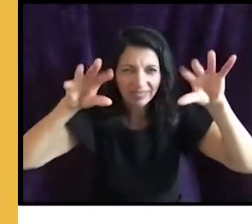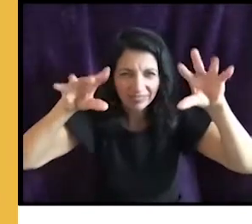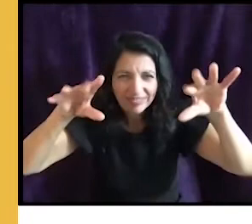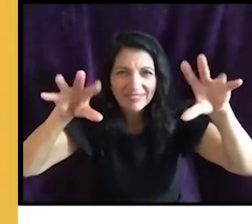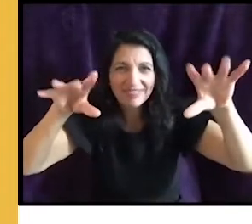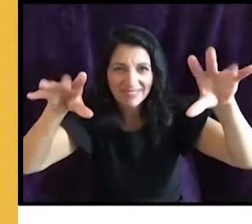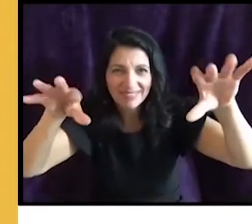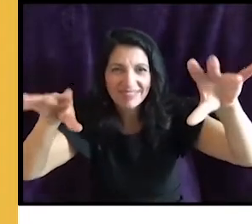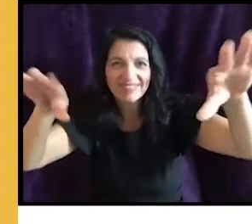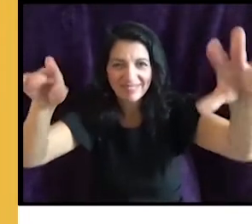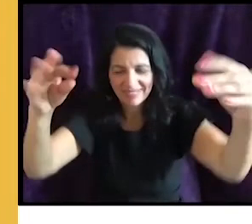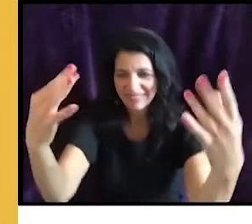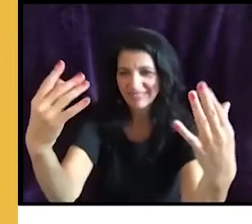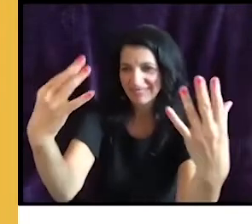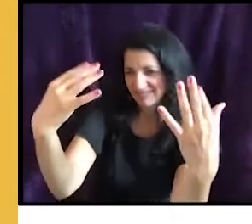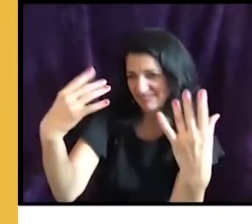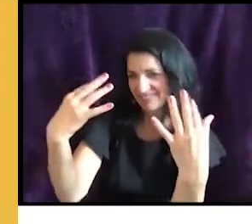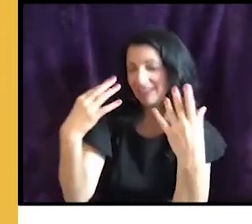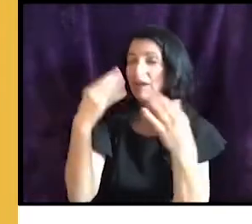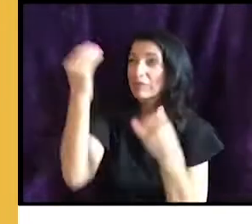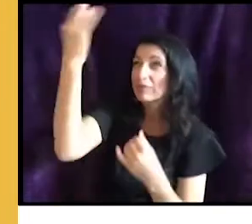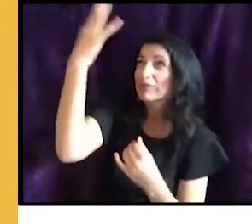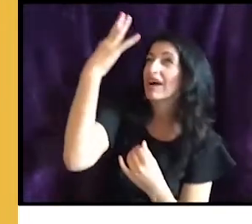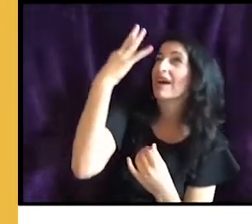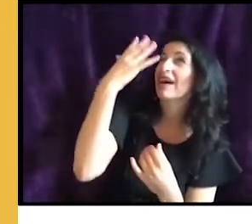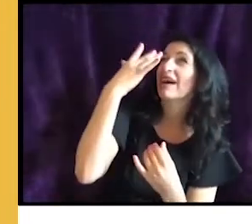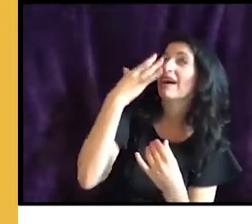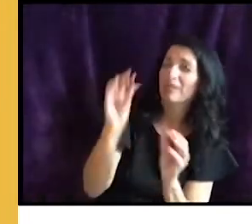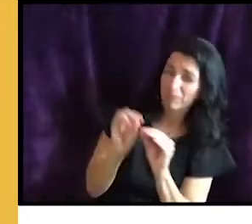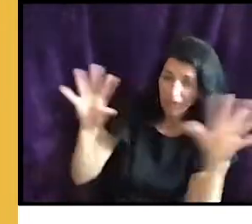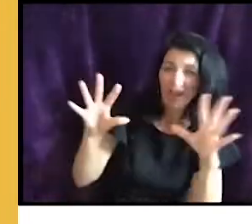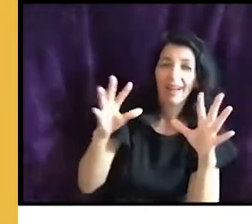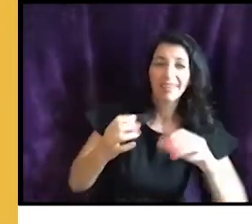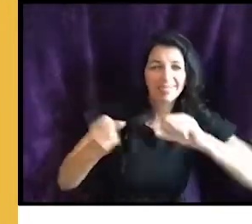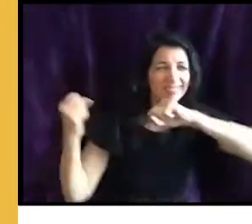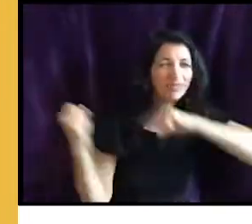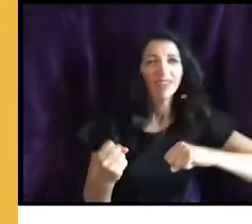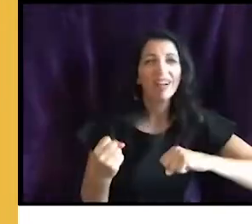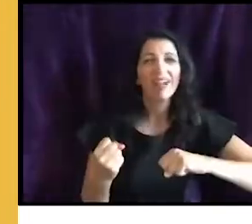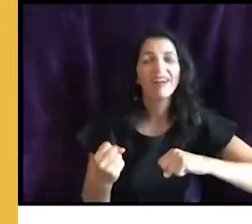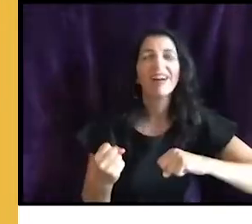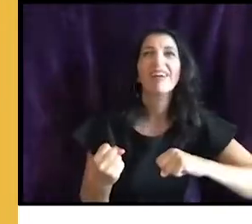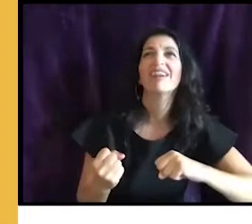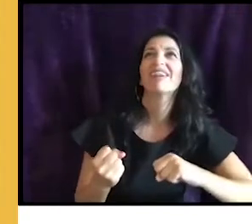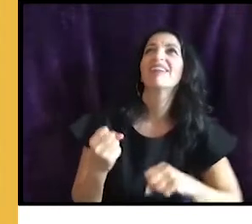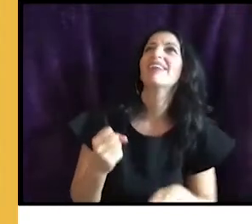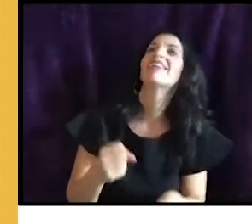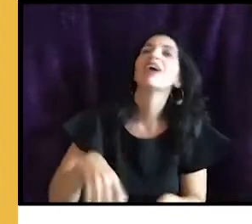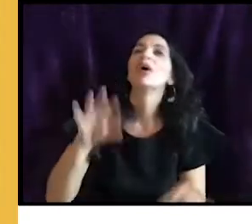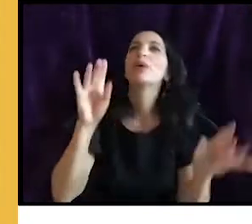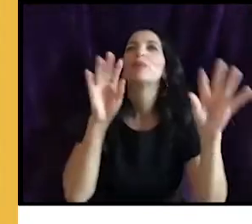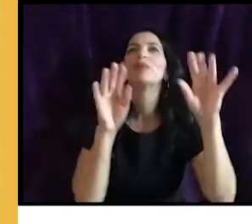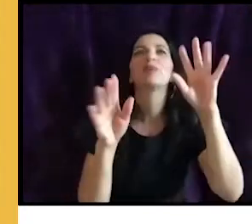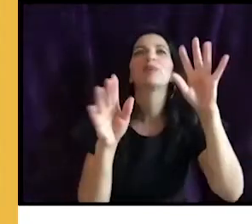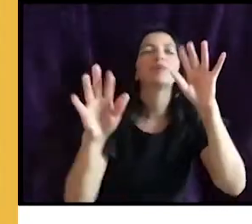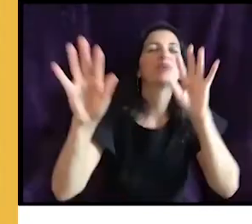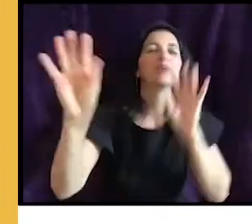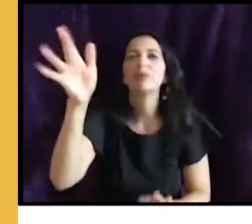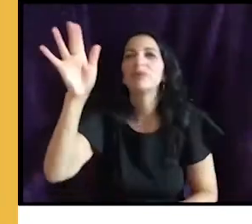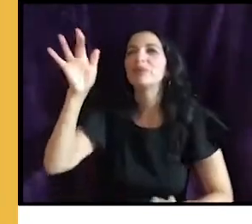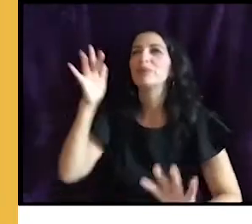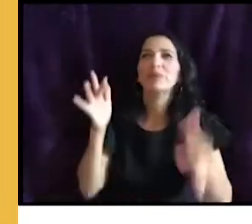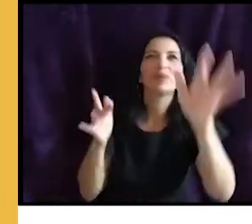Twinkle, twinkle through the yeah. Twinkle, twinkle, bright and strong. Twinkle, twinkle, bright and strong.